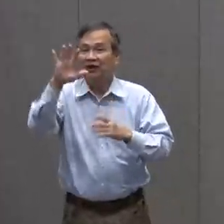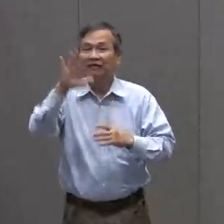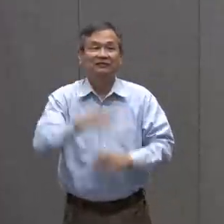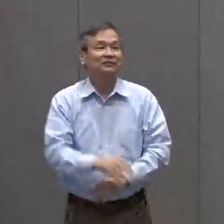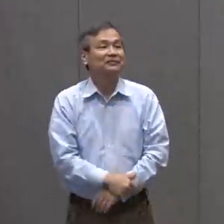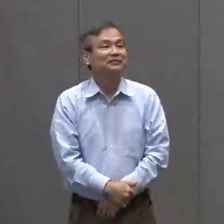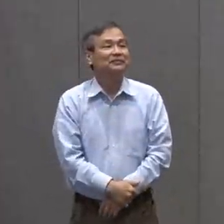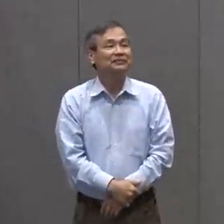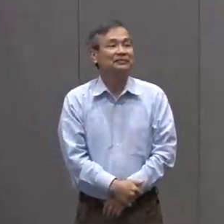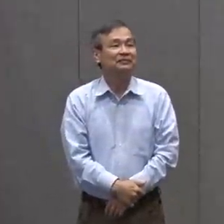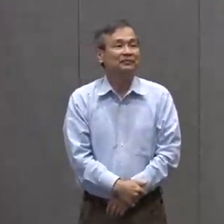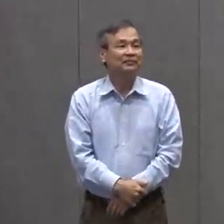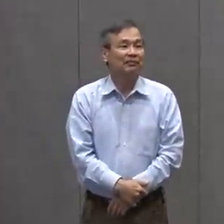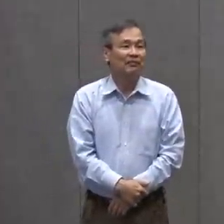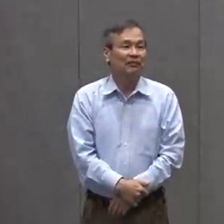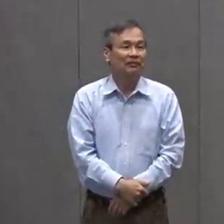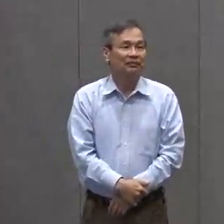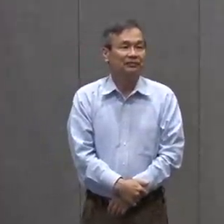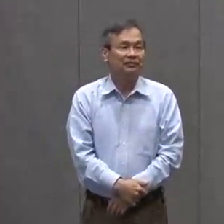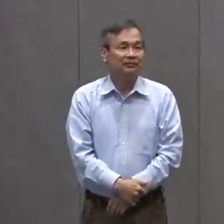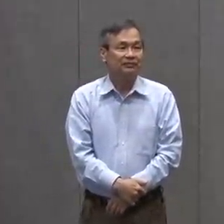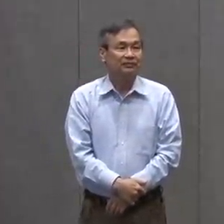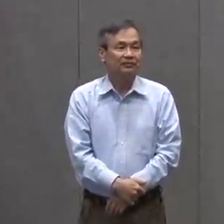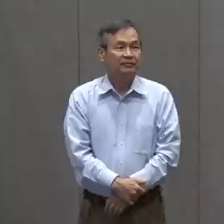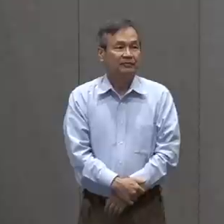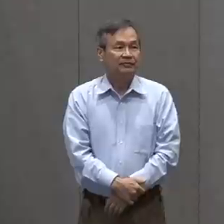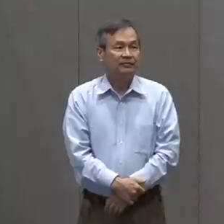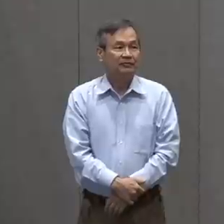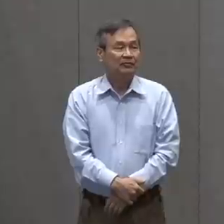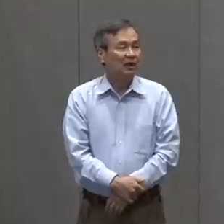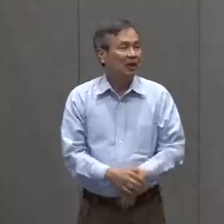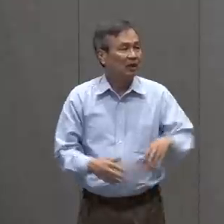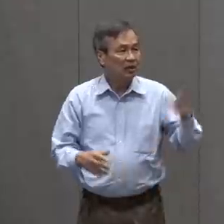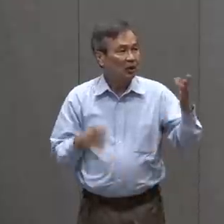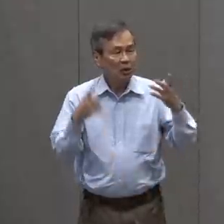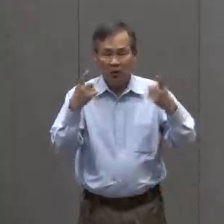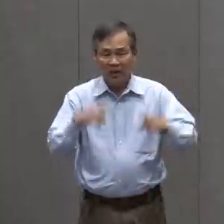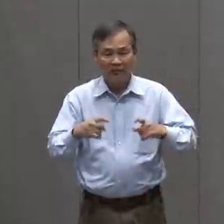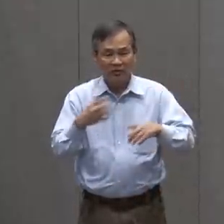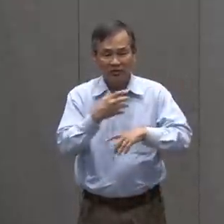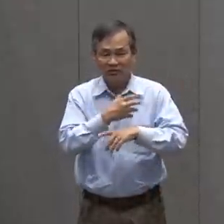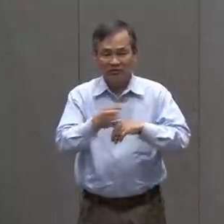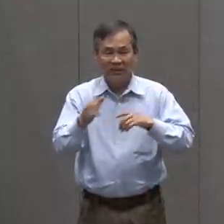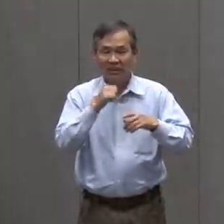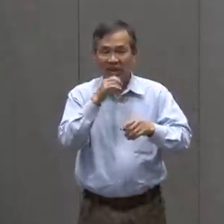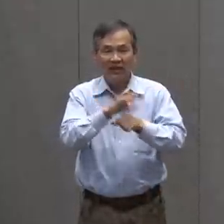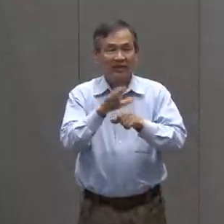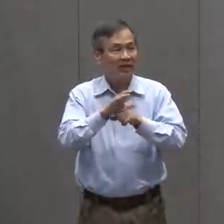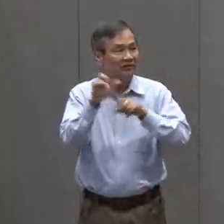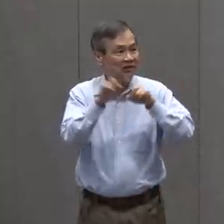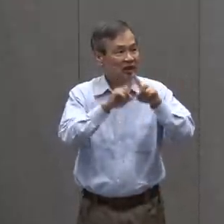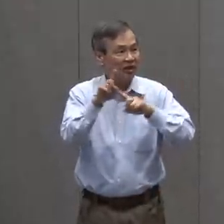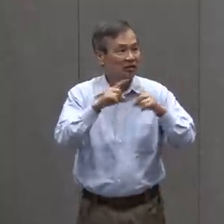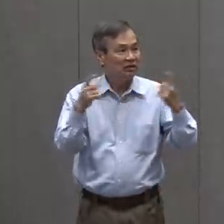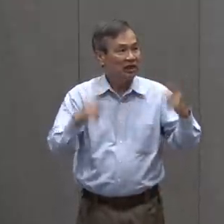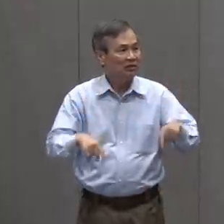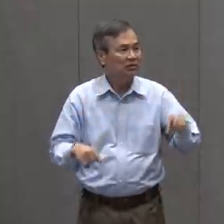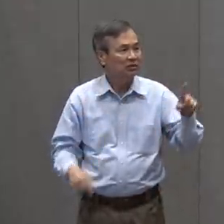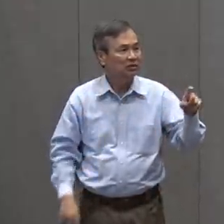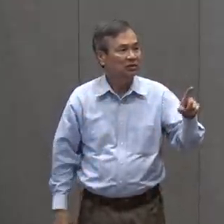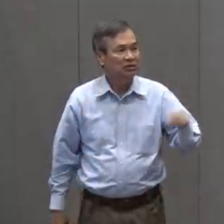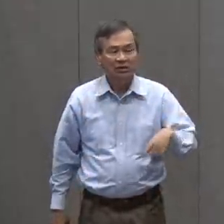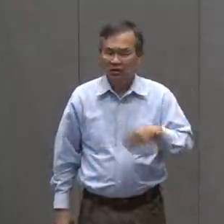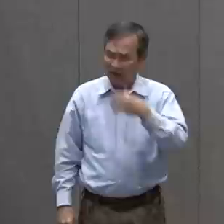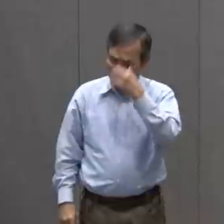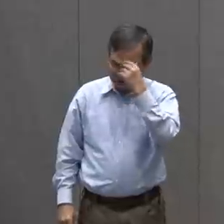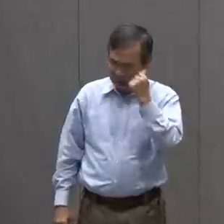5. So what does happen if we cannot finagle it and get a number? What does happen? I've